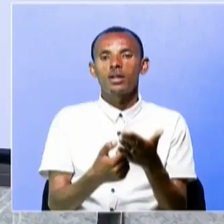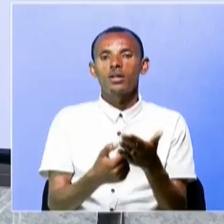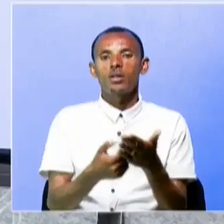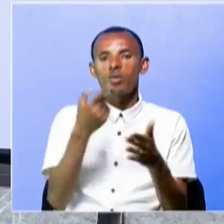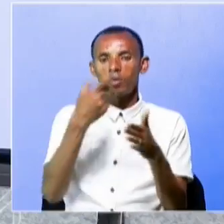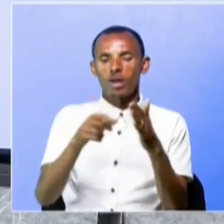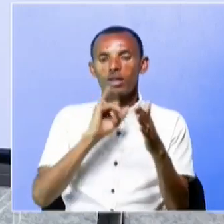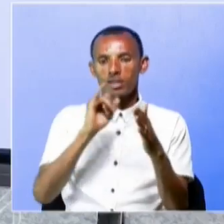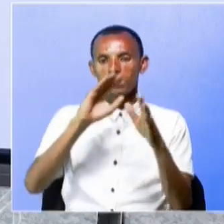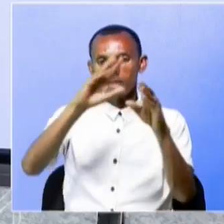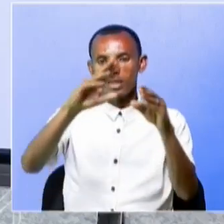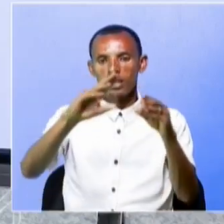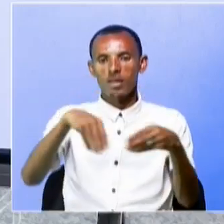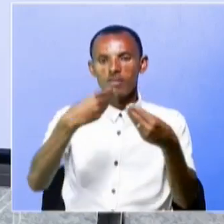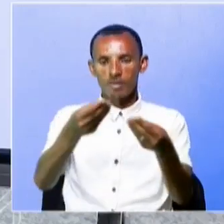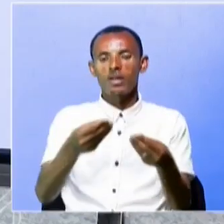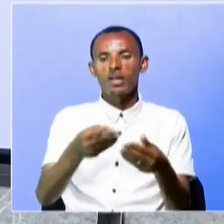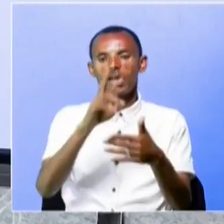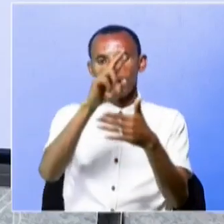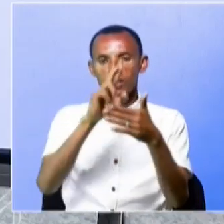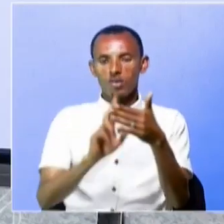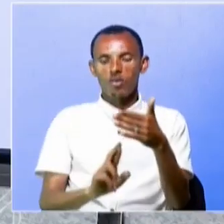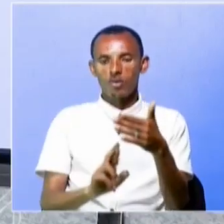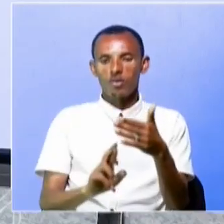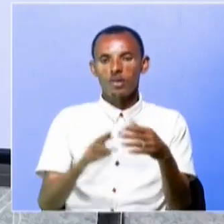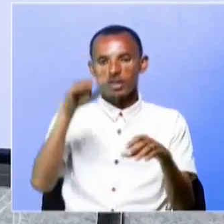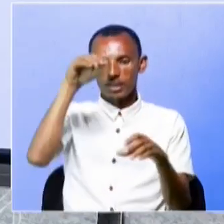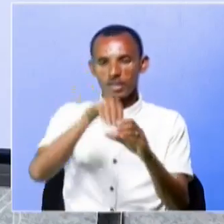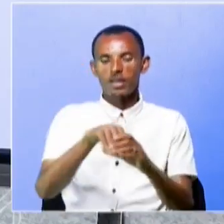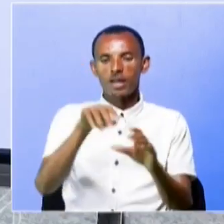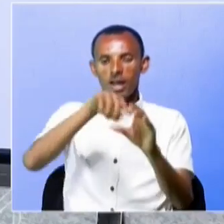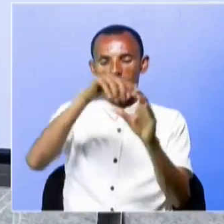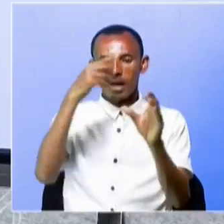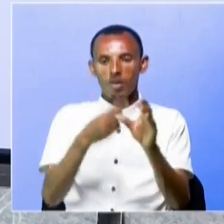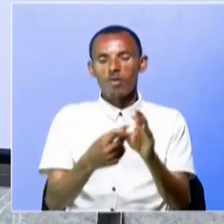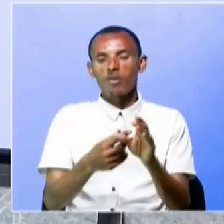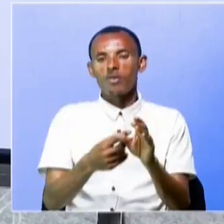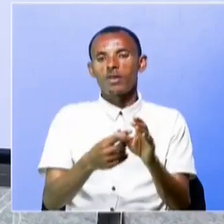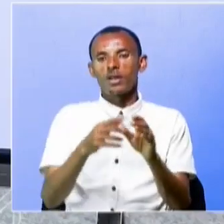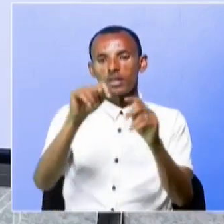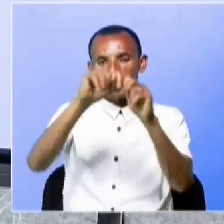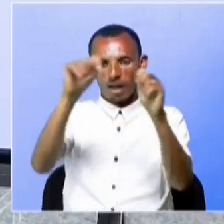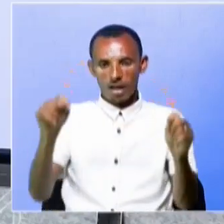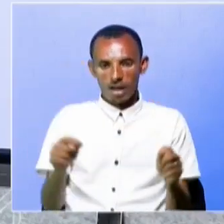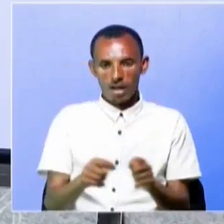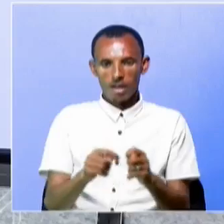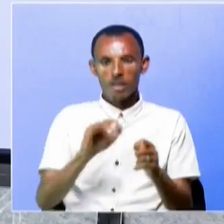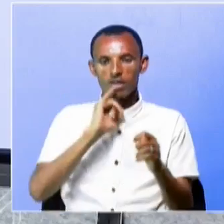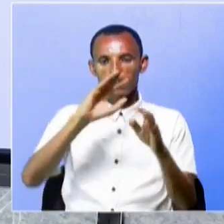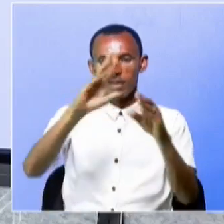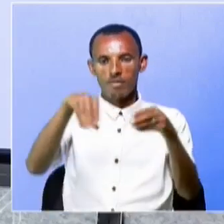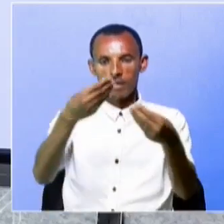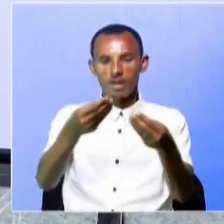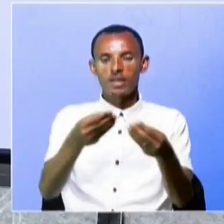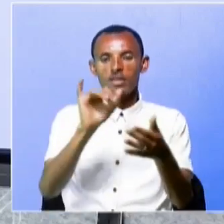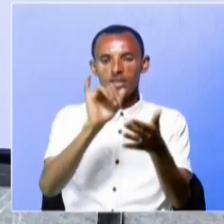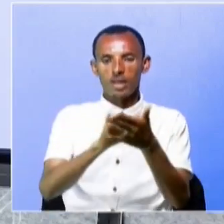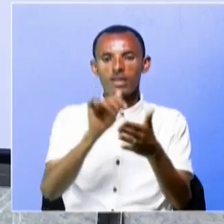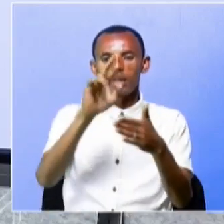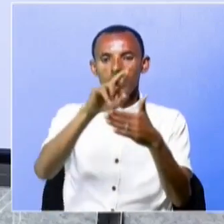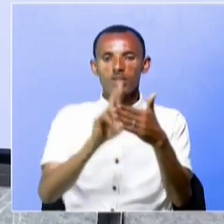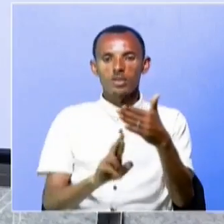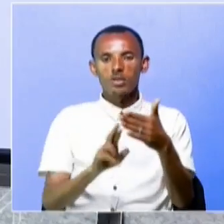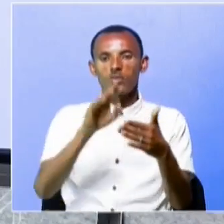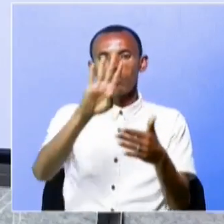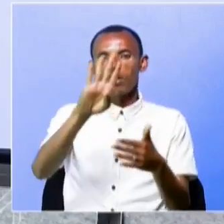what is given, the ratio of the interior angles of a certain triangle is given. That ratio is